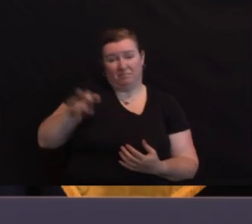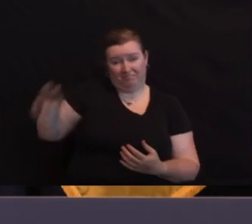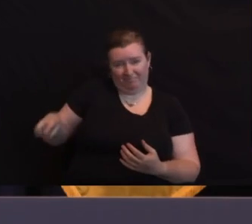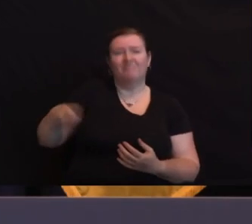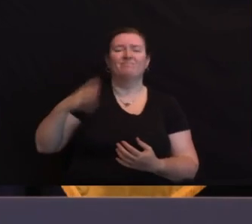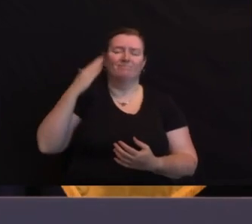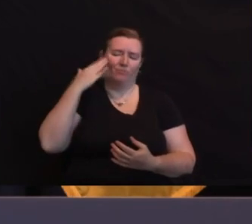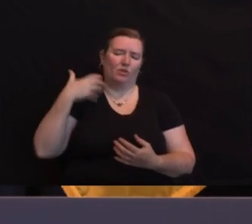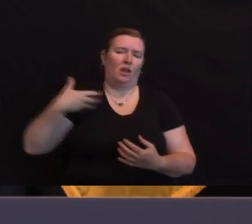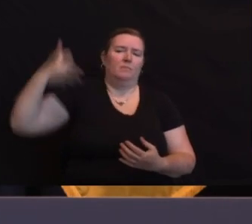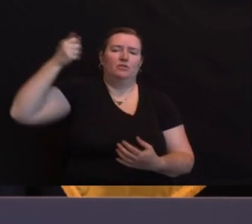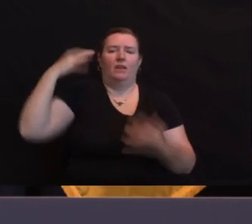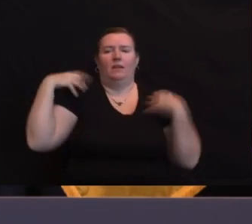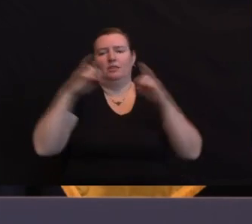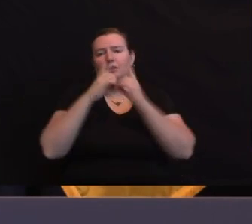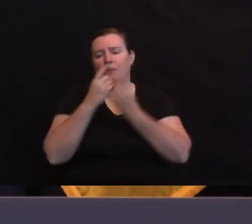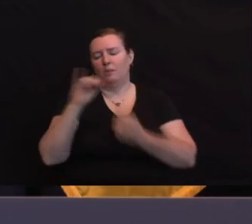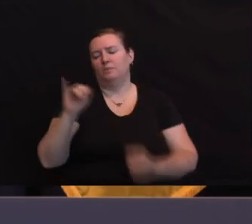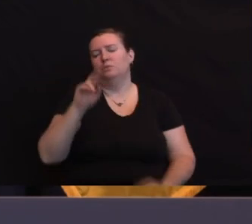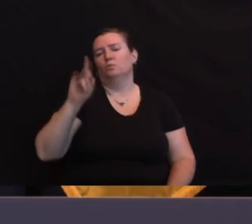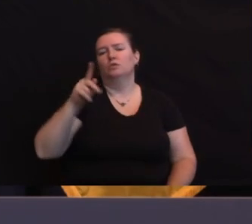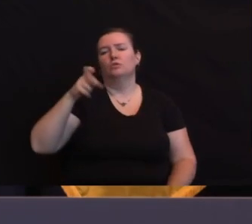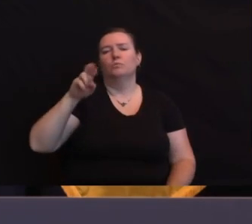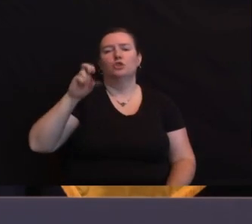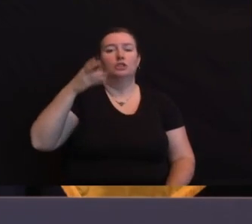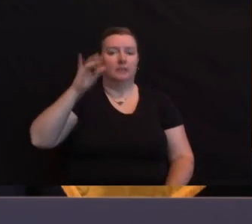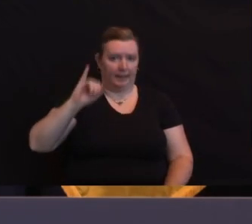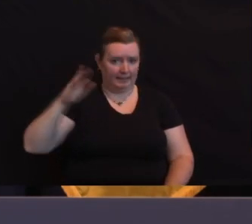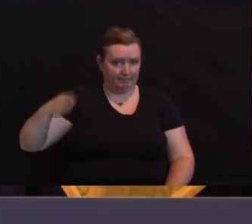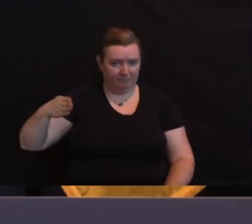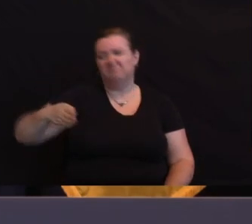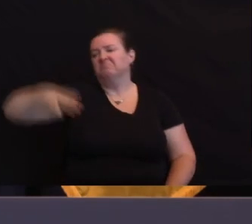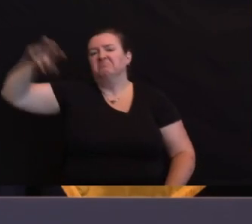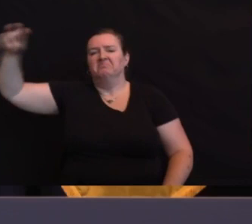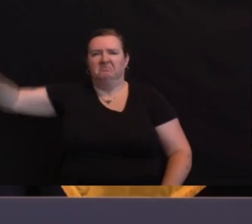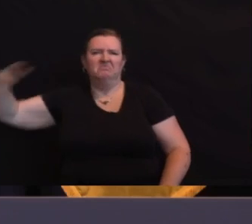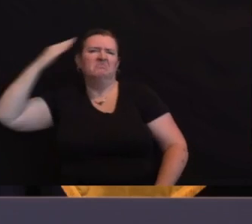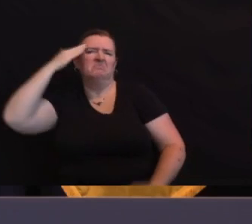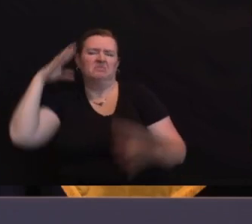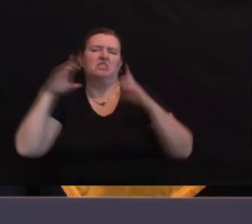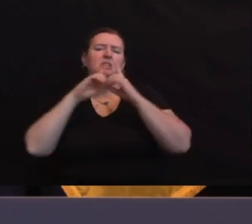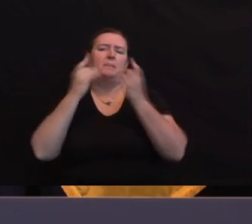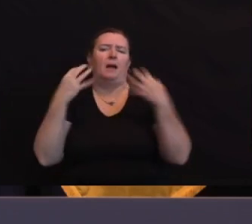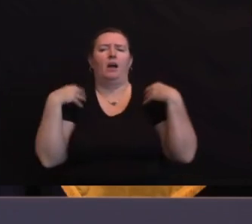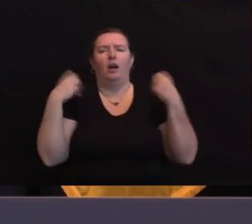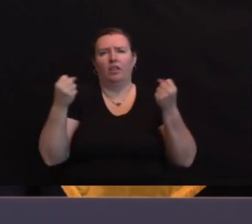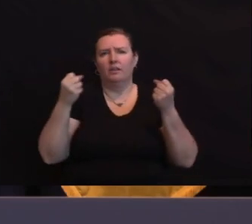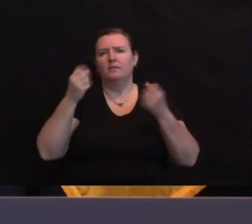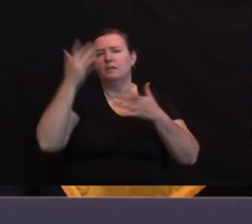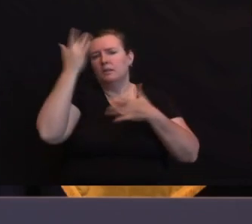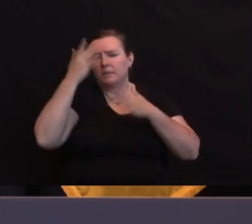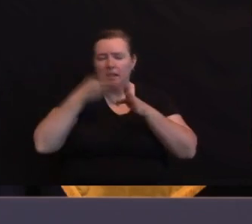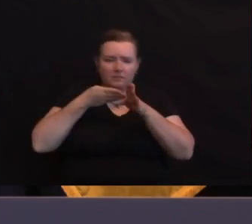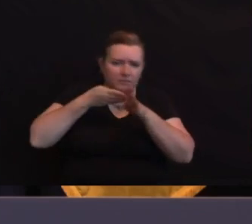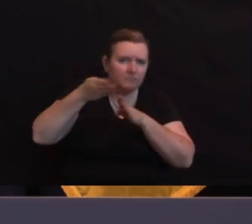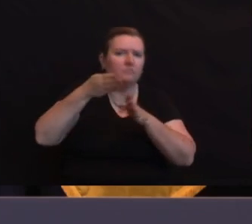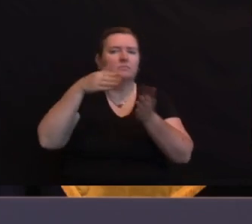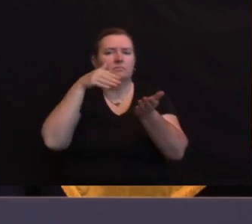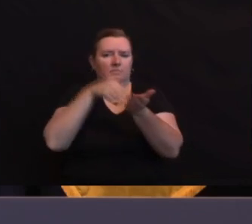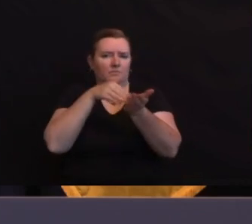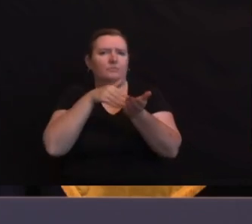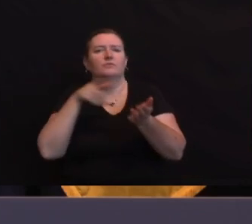Health, Judy Persichilli. To her right, another familiar face, the Department of Health's Communicable Disease Service Medical